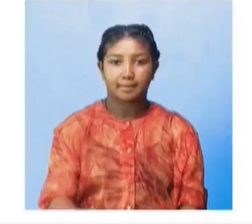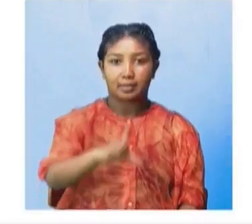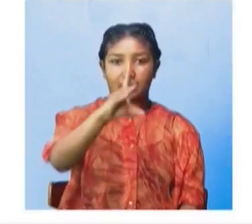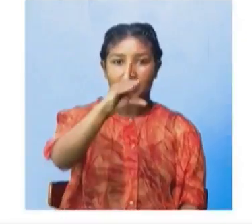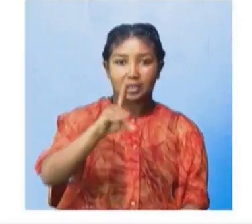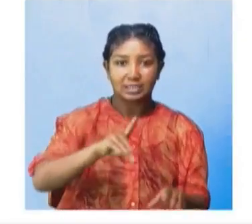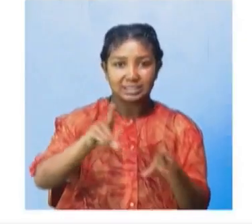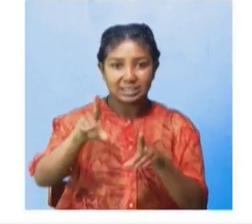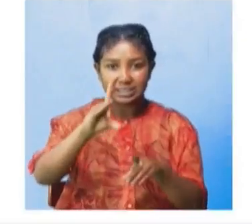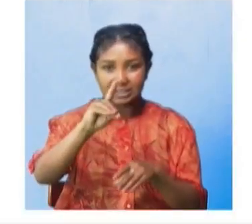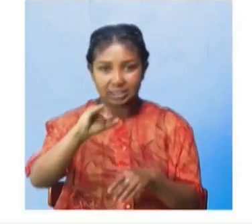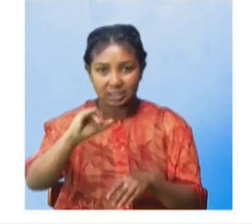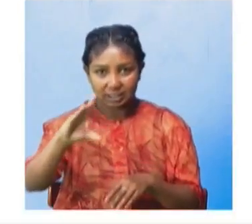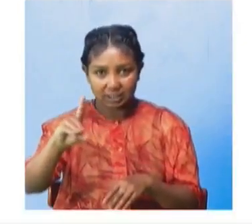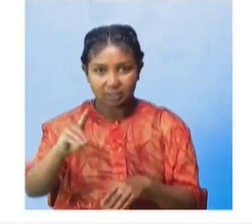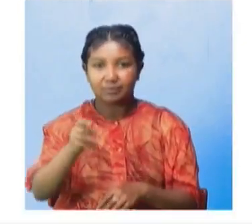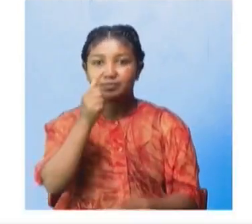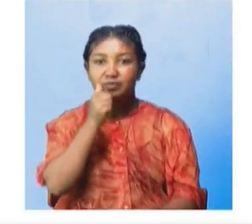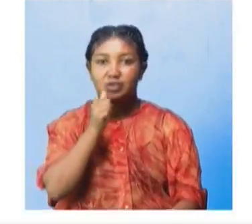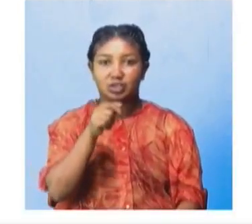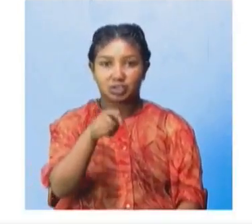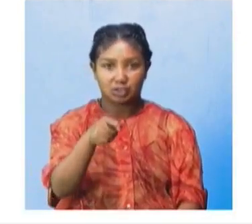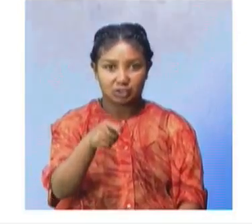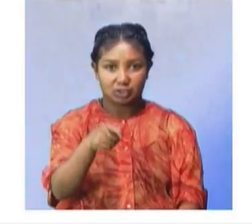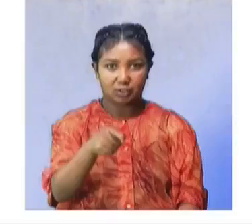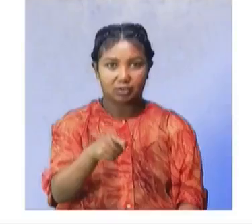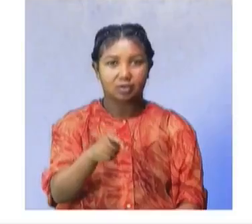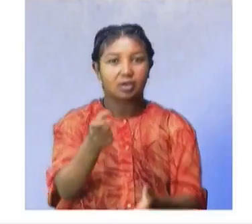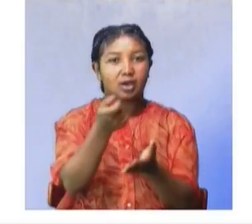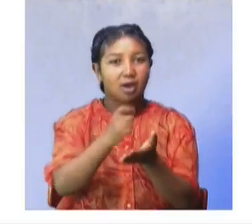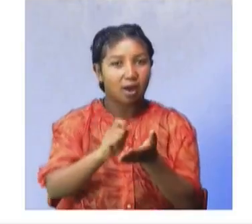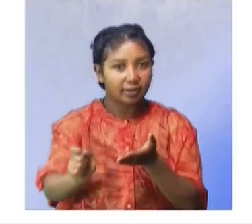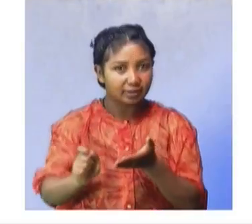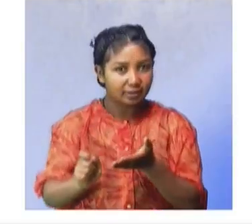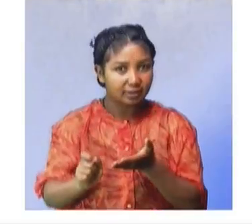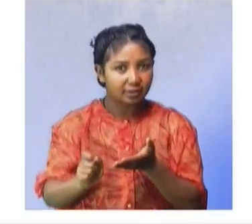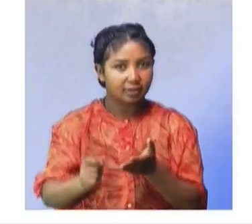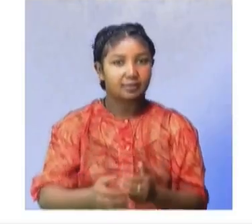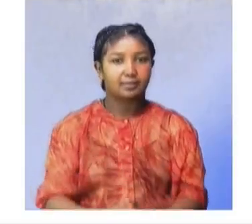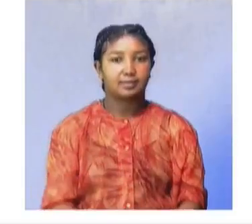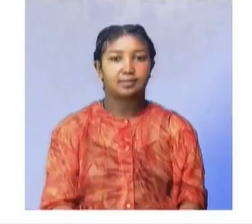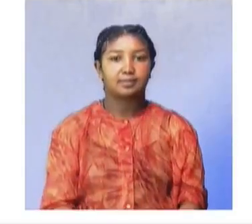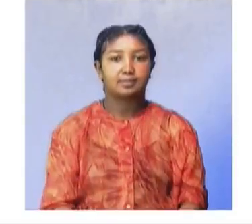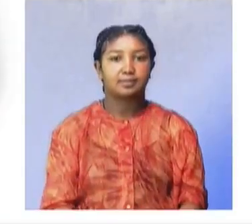did she write